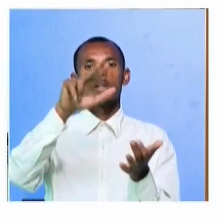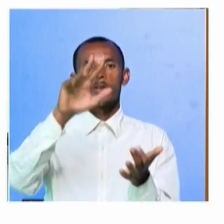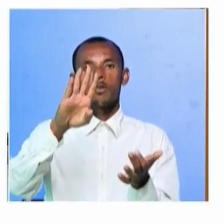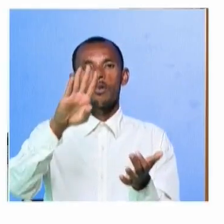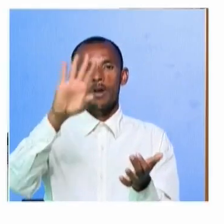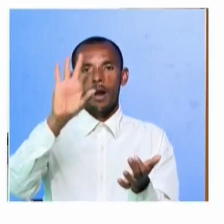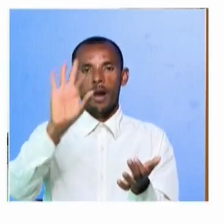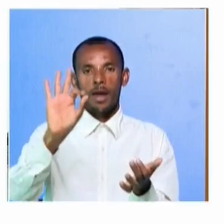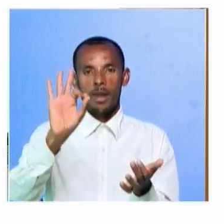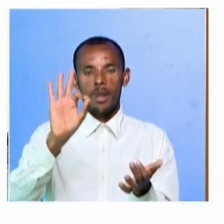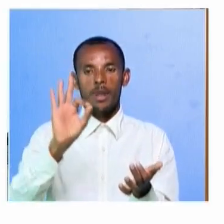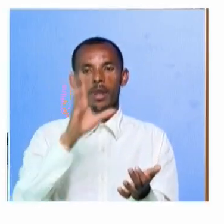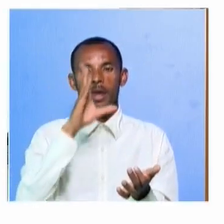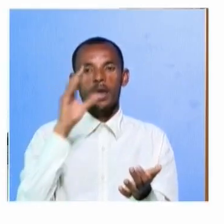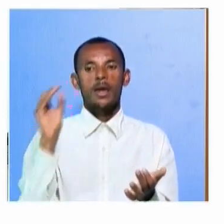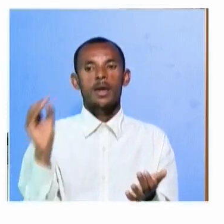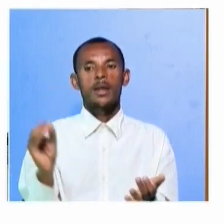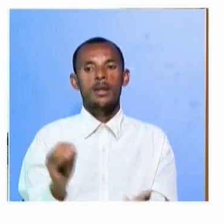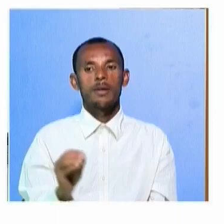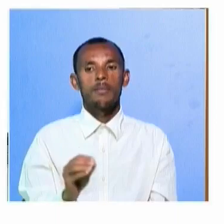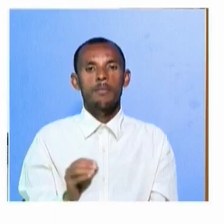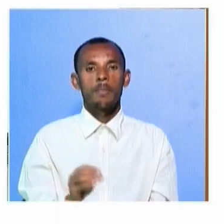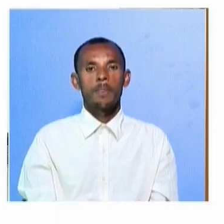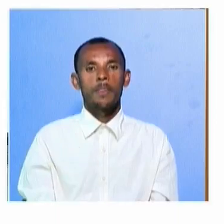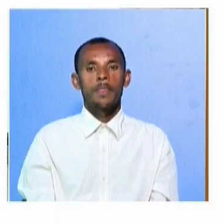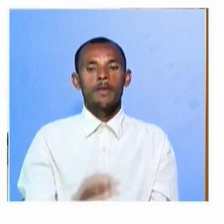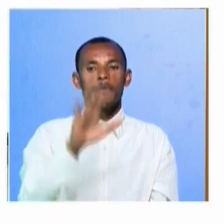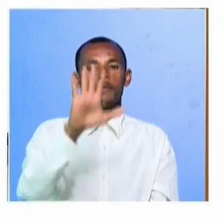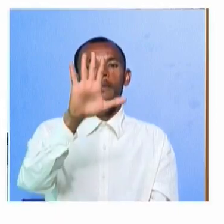5.349 and